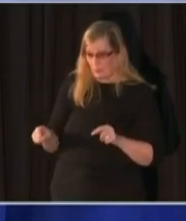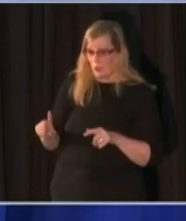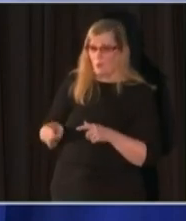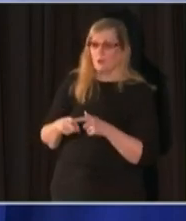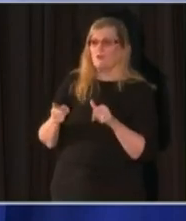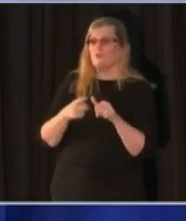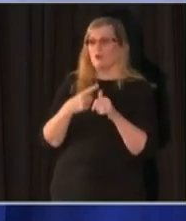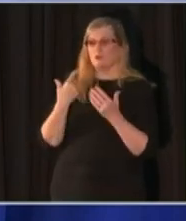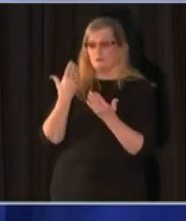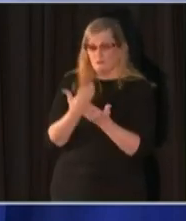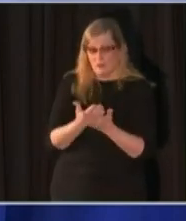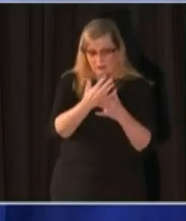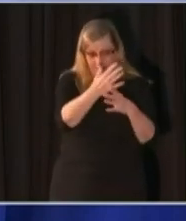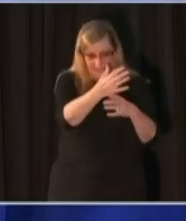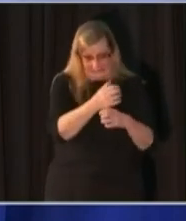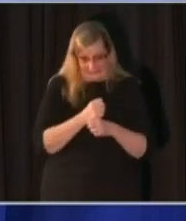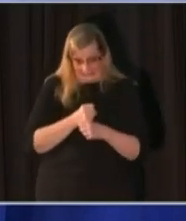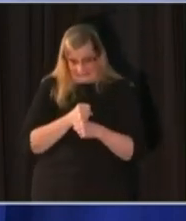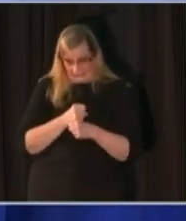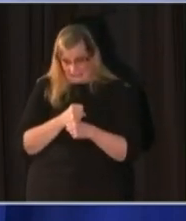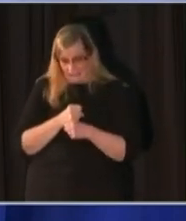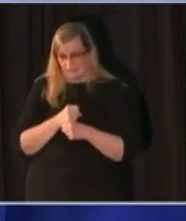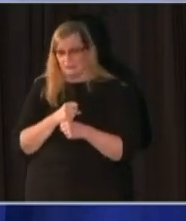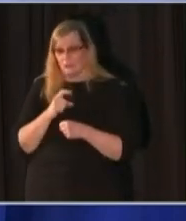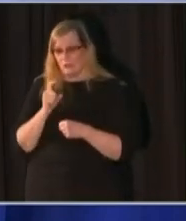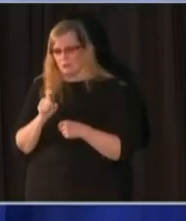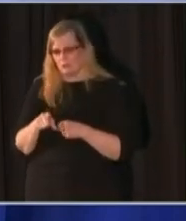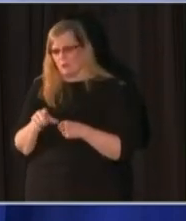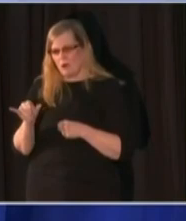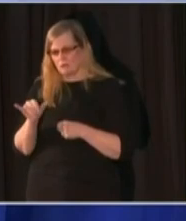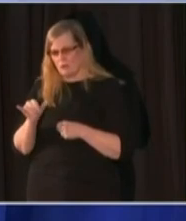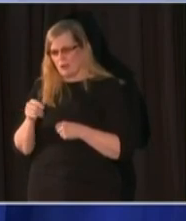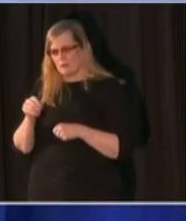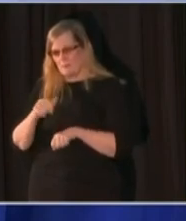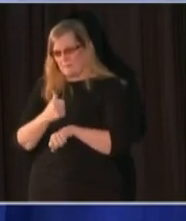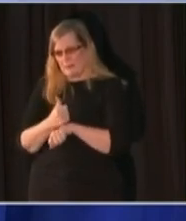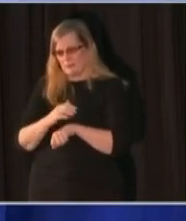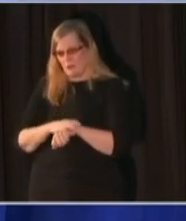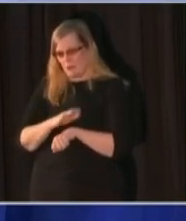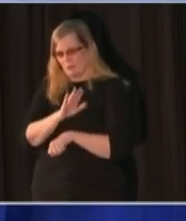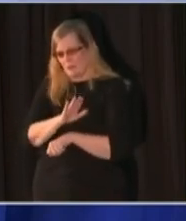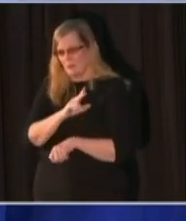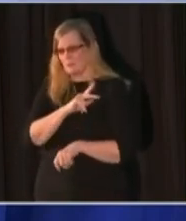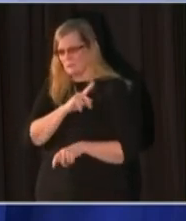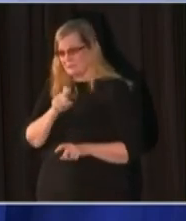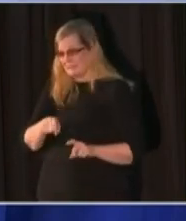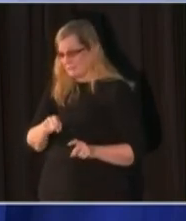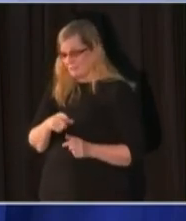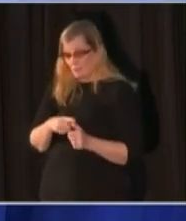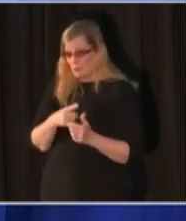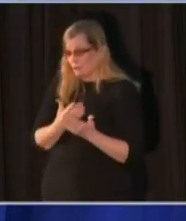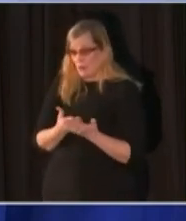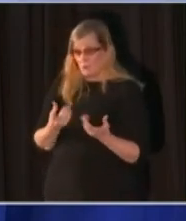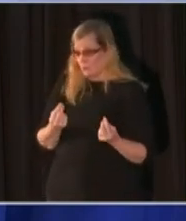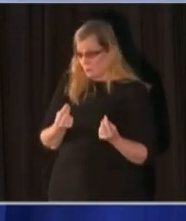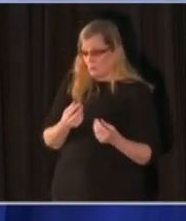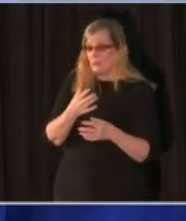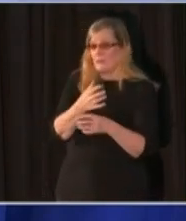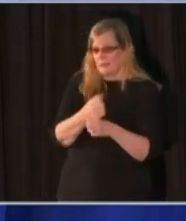people based on need, to self-identified need, and yes, it is on a first come, first serve basis. And